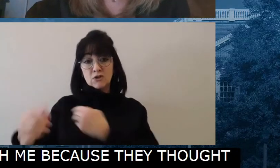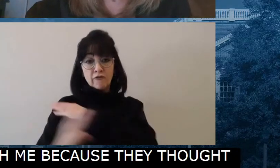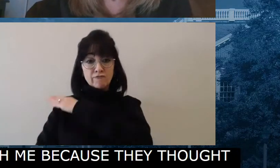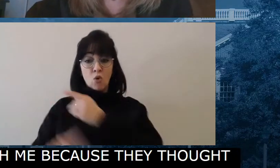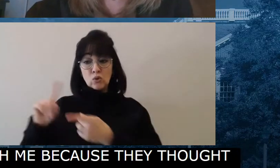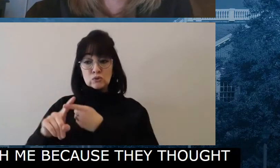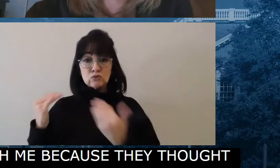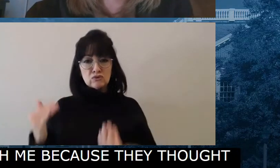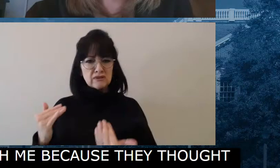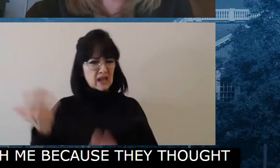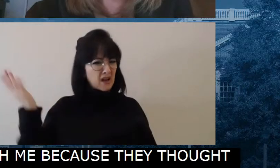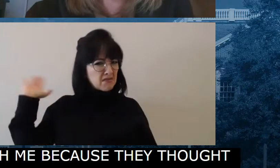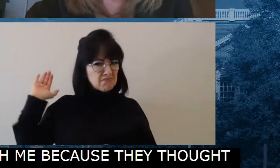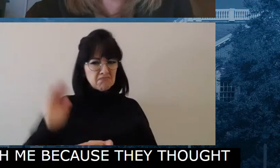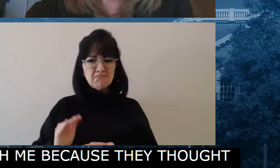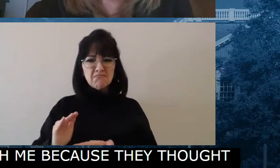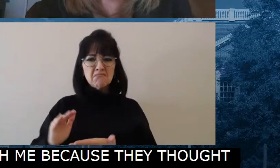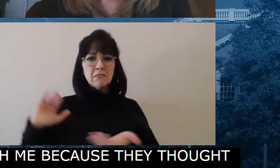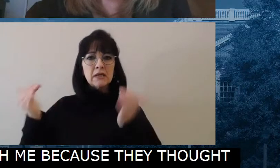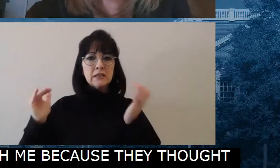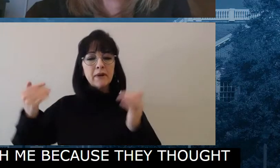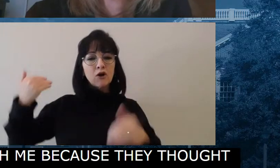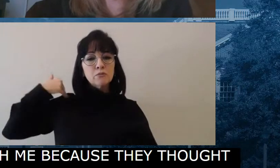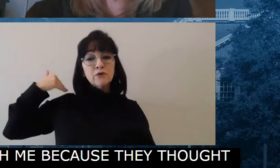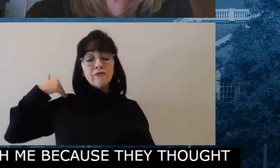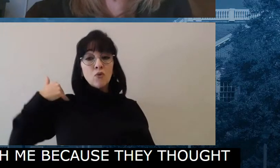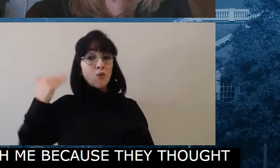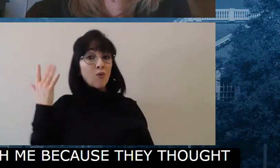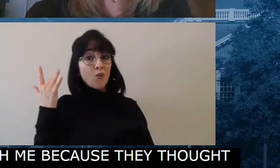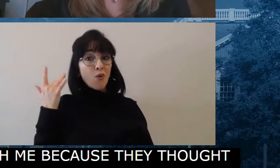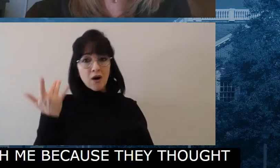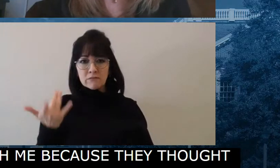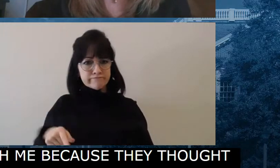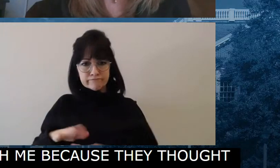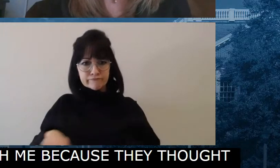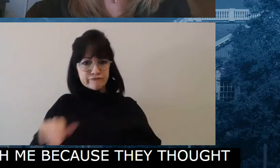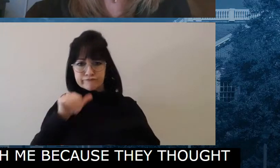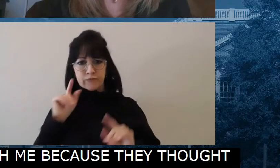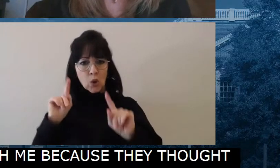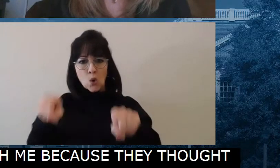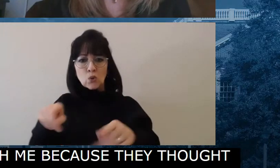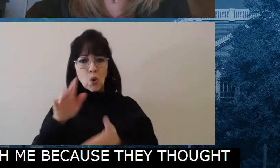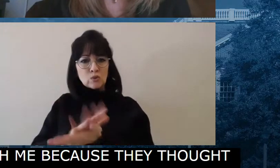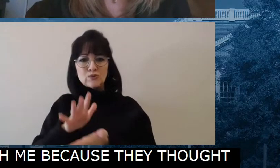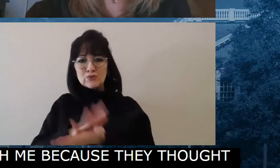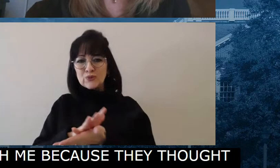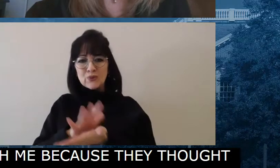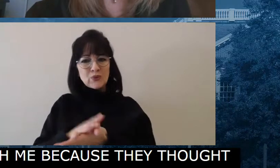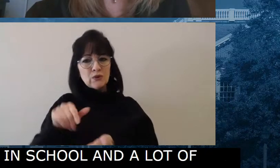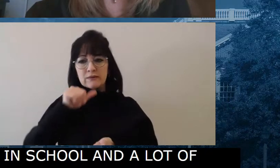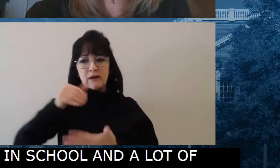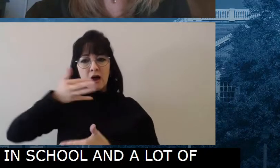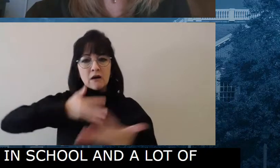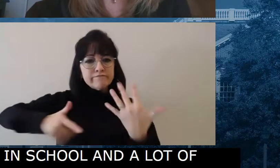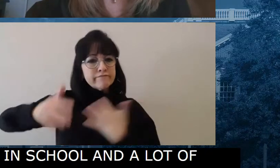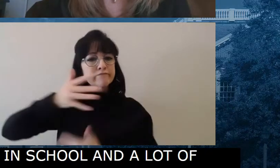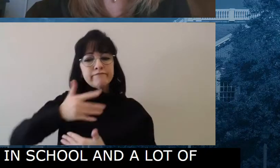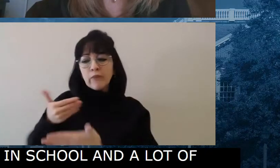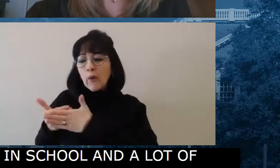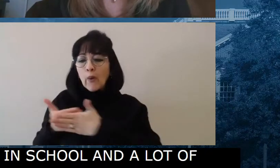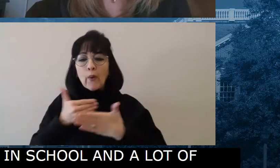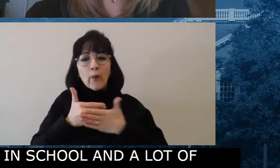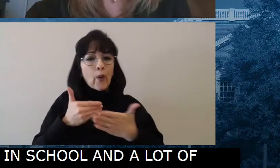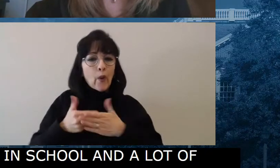therefore the admissions there at Nemours were down for children with illnesses related to the